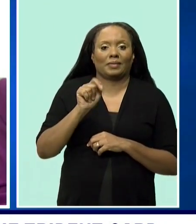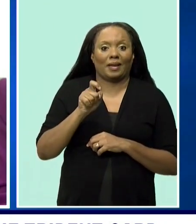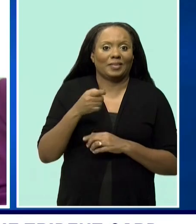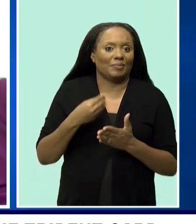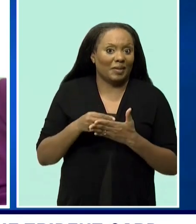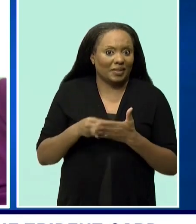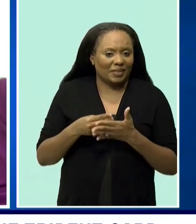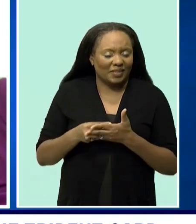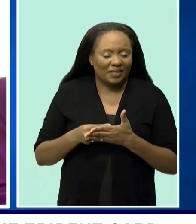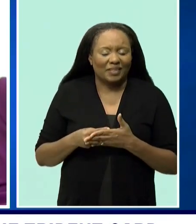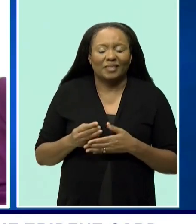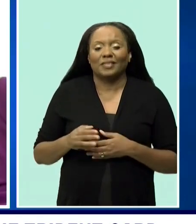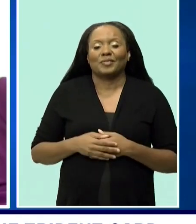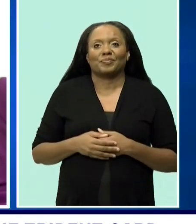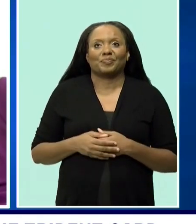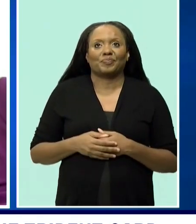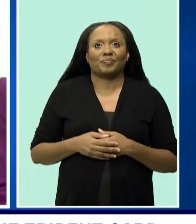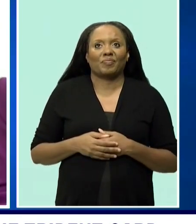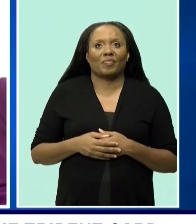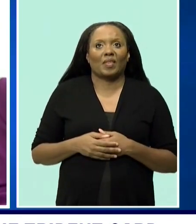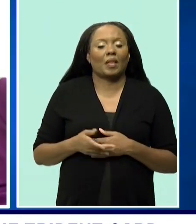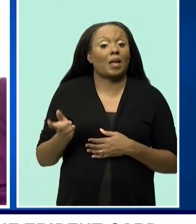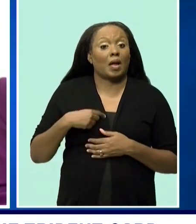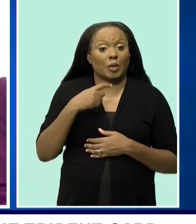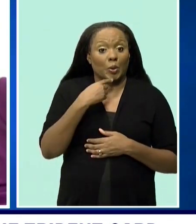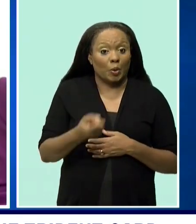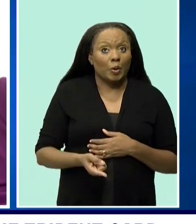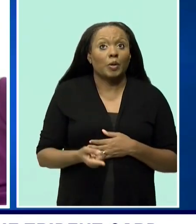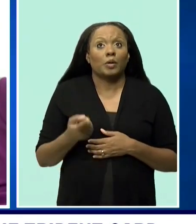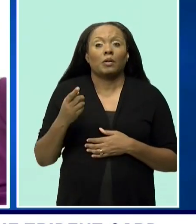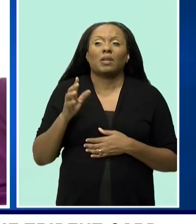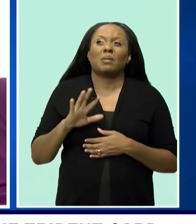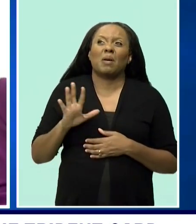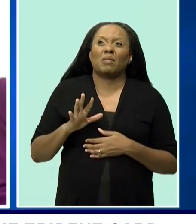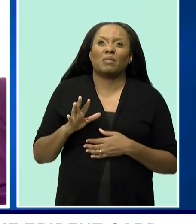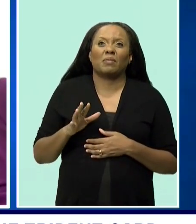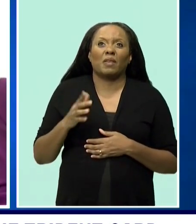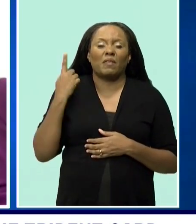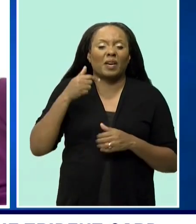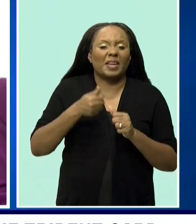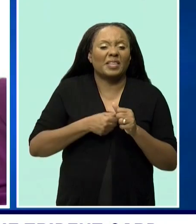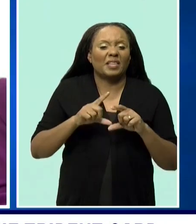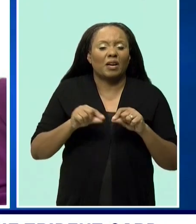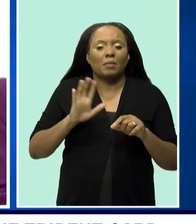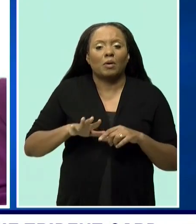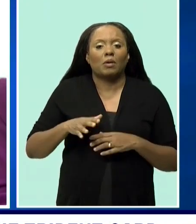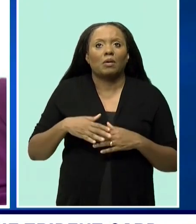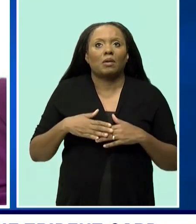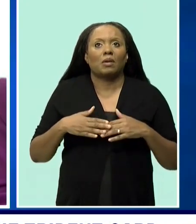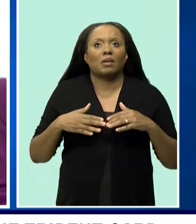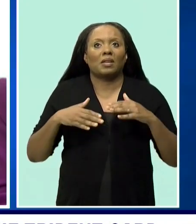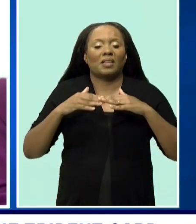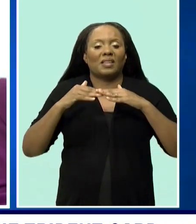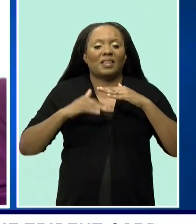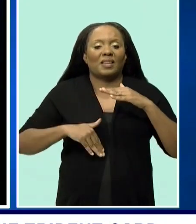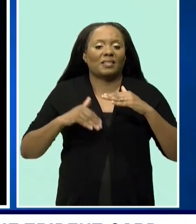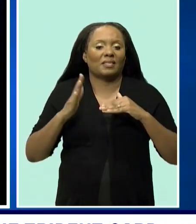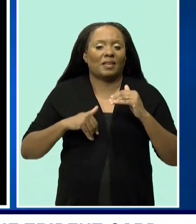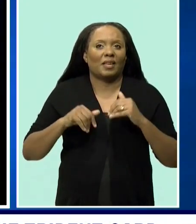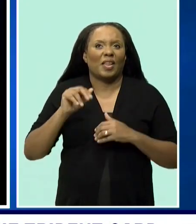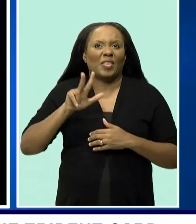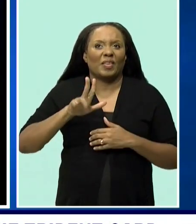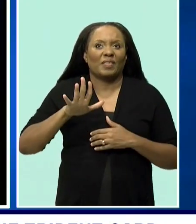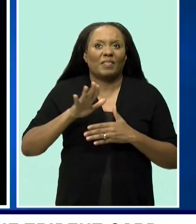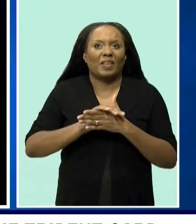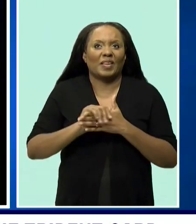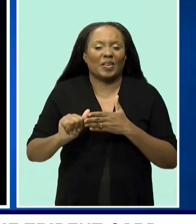it, the expenditures I just stated works out to a per card cost of less than $35. And